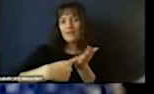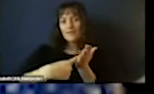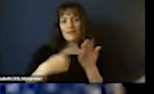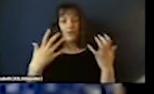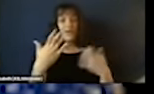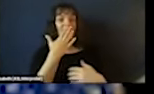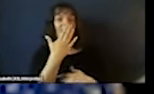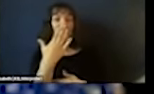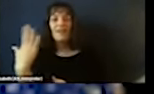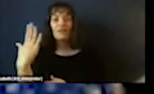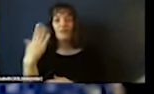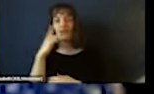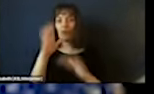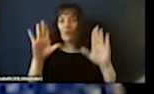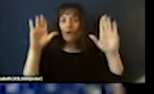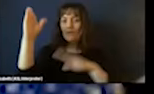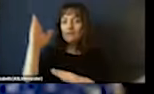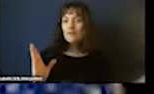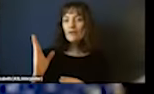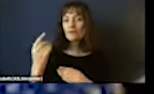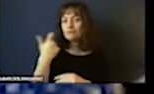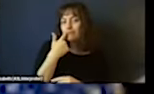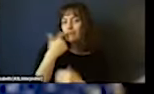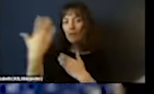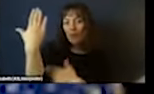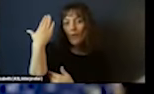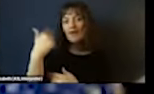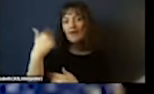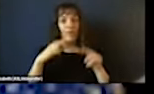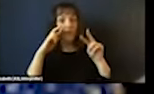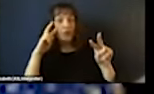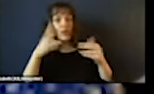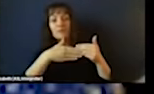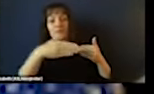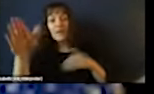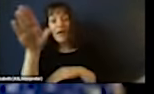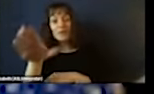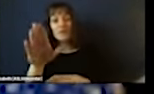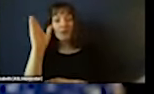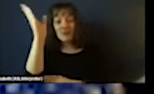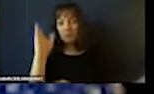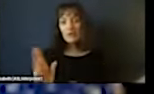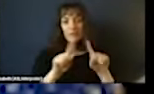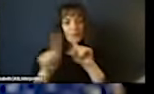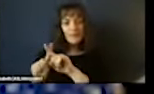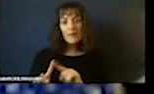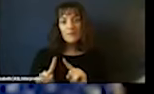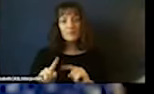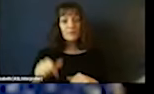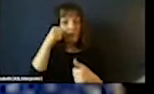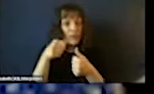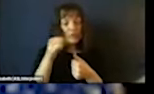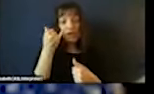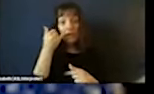and I'm really looking forward to getting into the new series of speakers we have for this afternoon. As a reminder, if you are new,